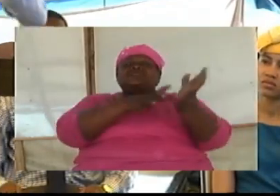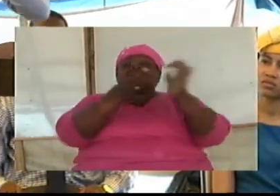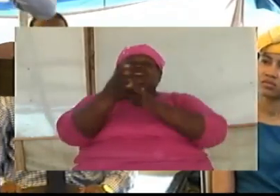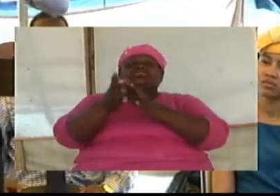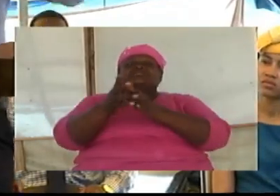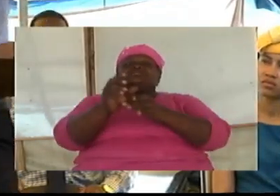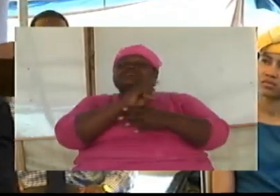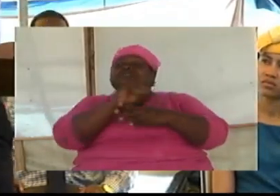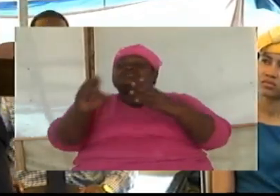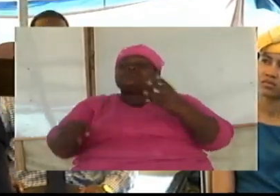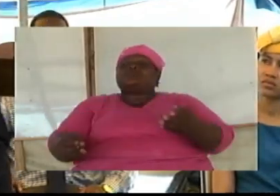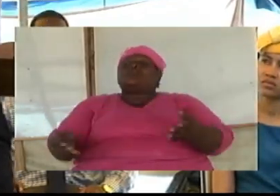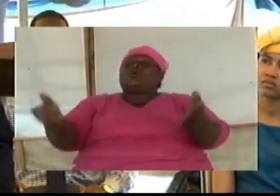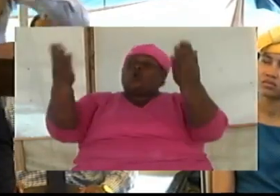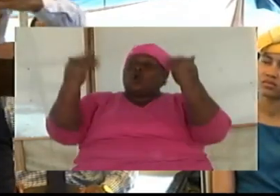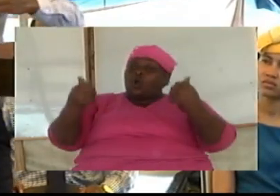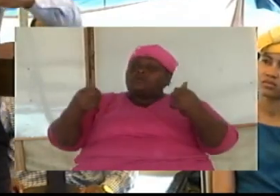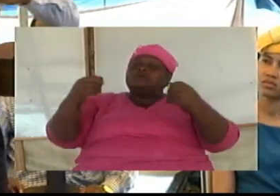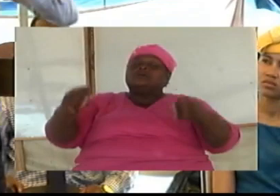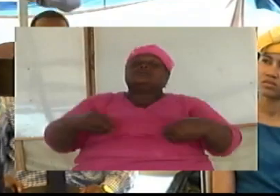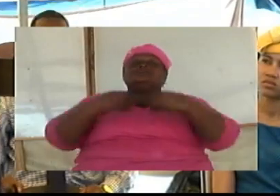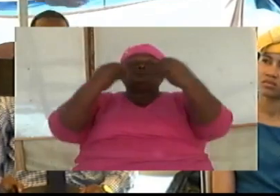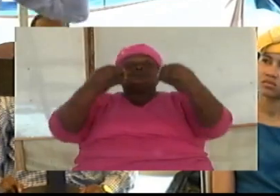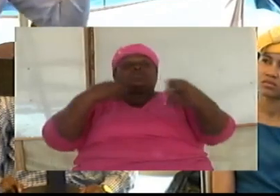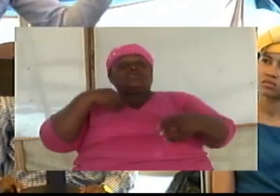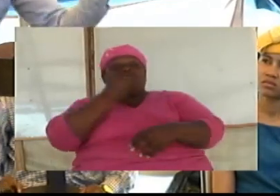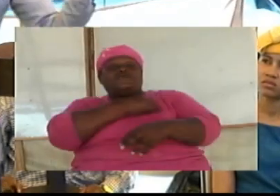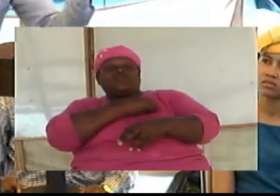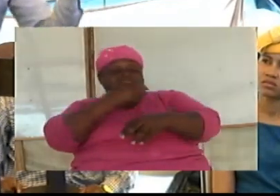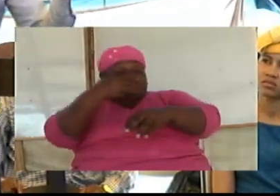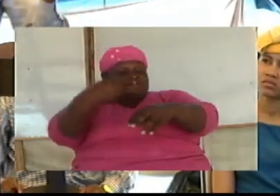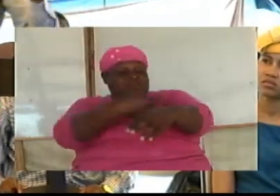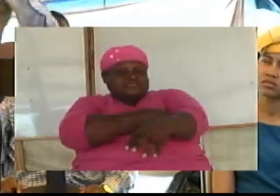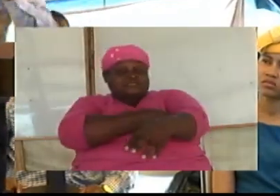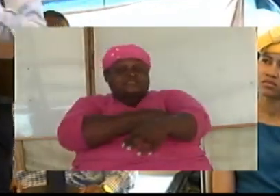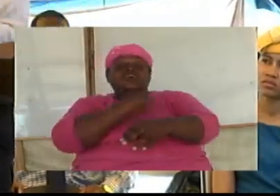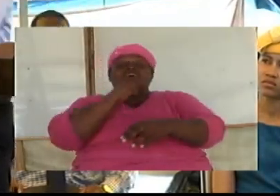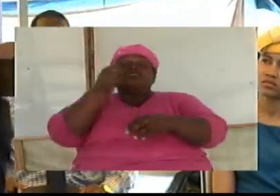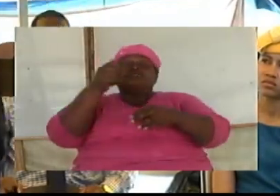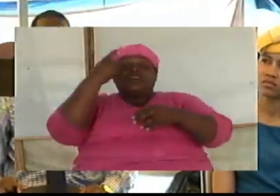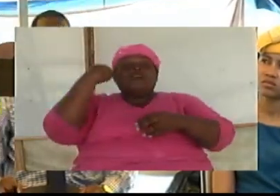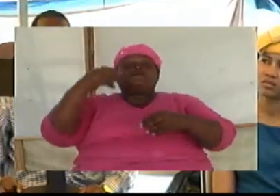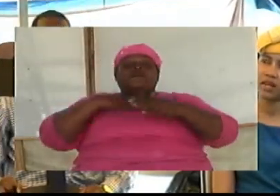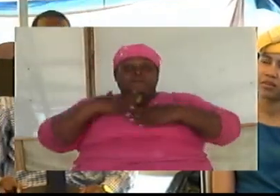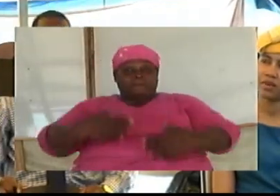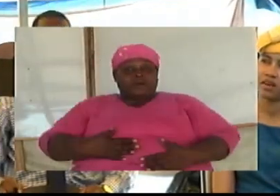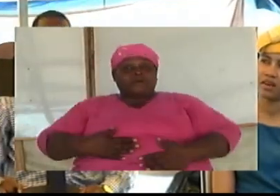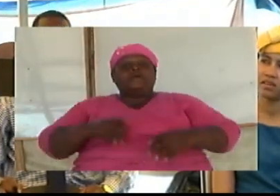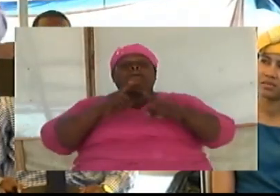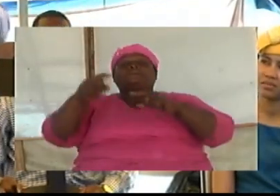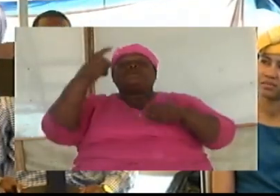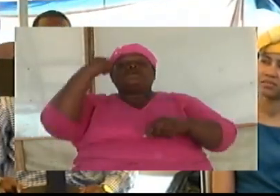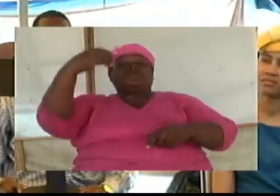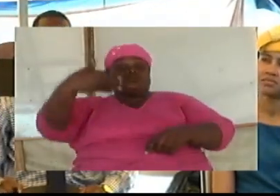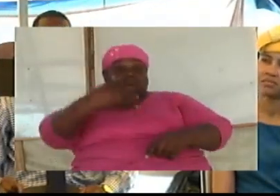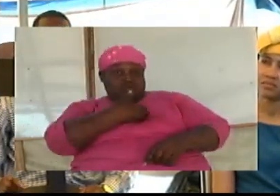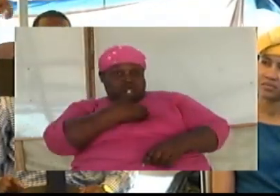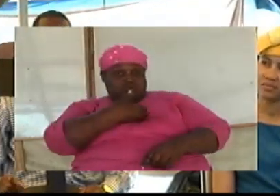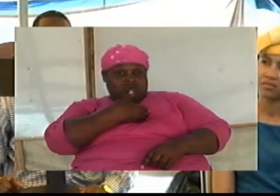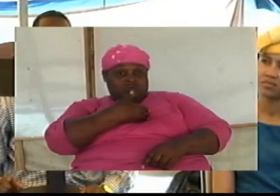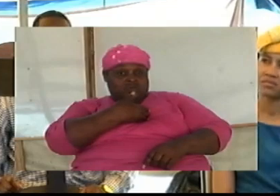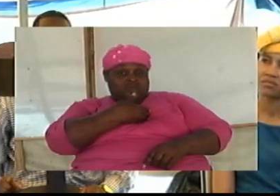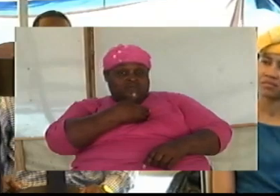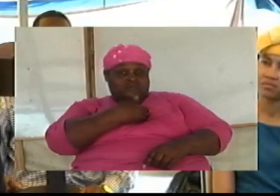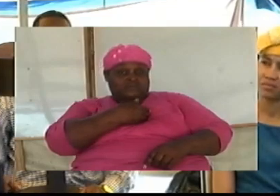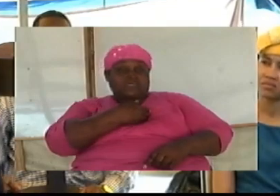to give us a vaccine, not for the body, but for the soul. Praise the Lord Jesus. But